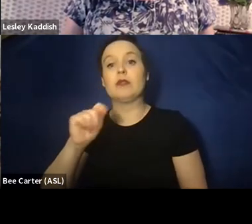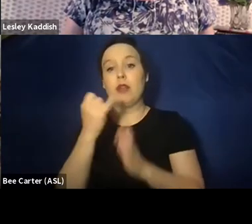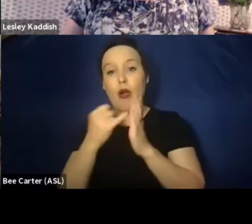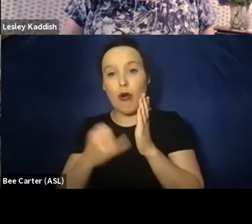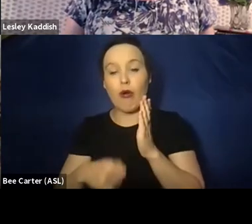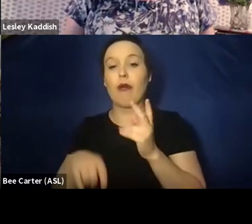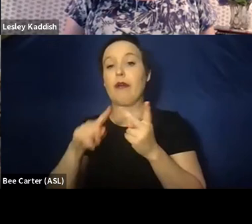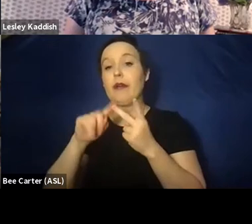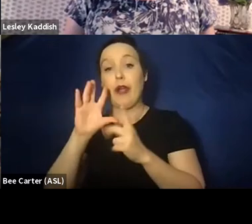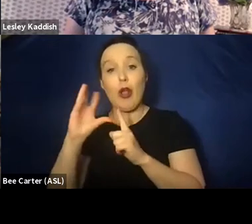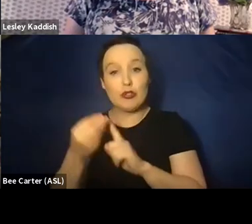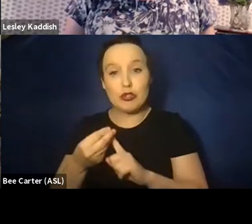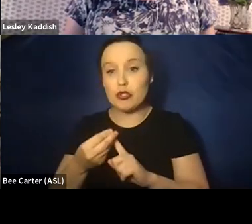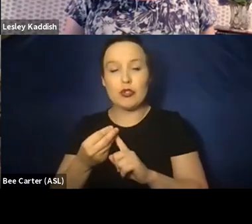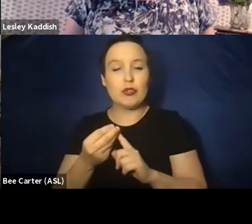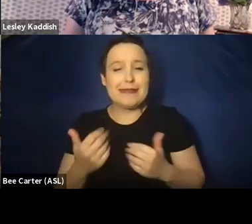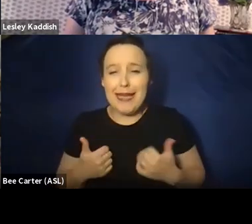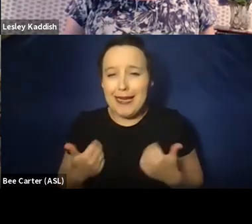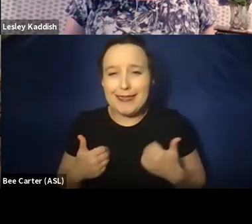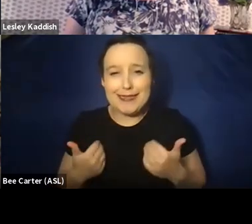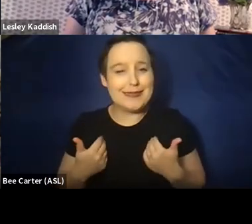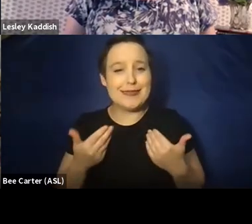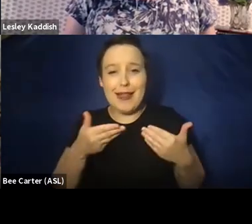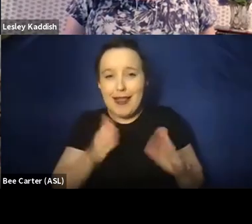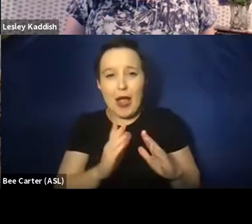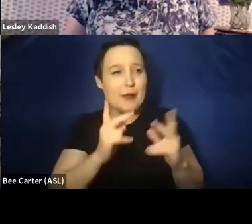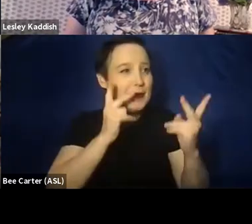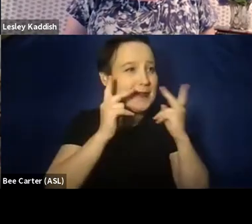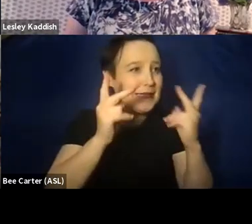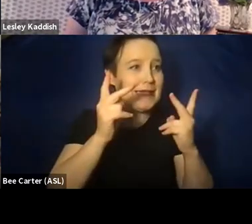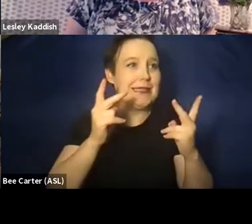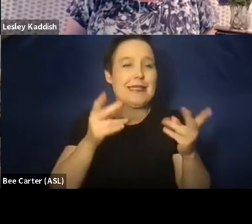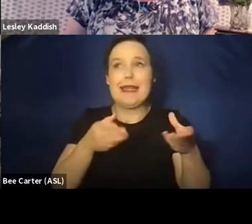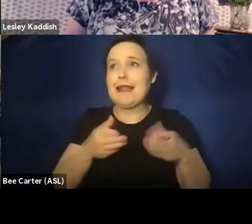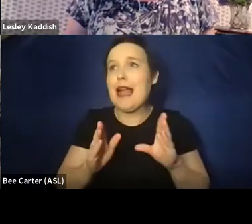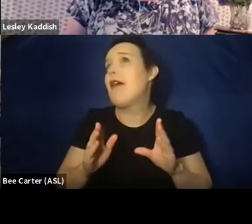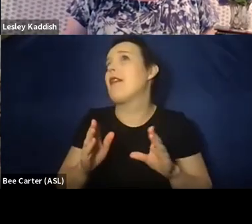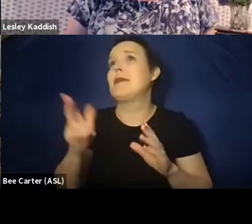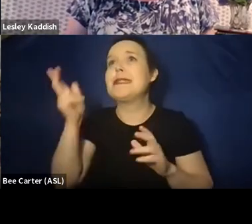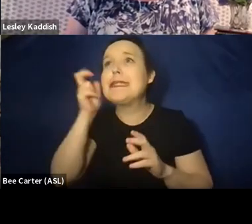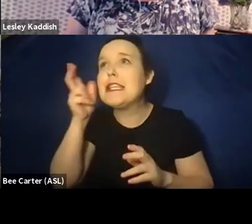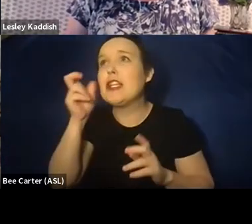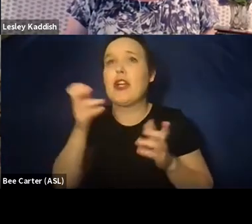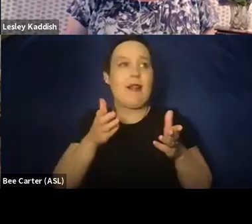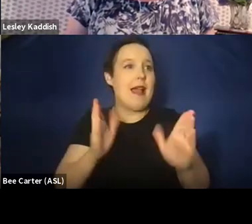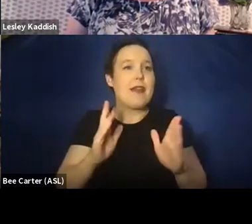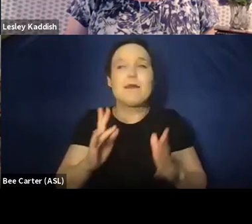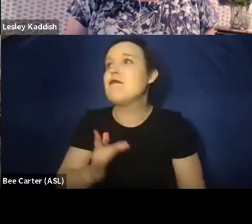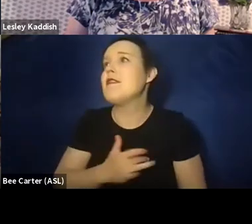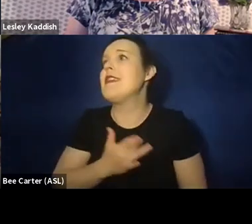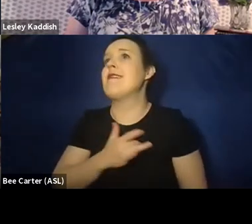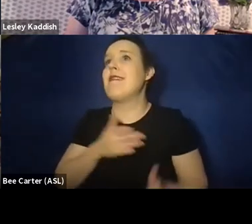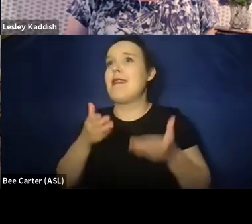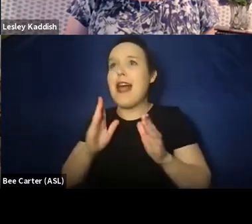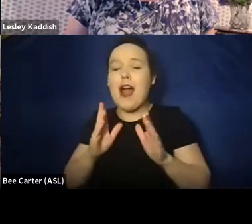Okay, and to let them hear, to let them see, to let them feel, to let them